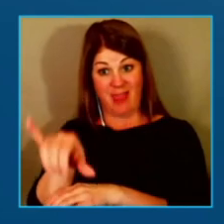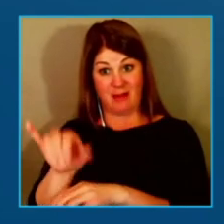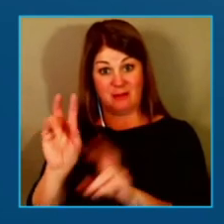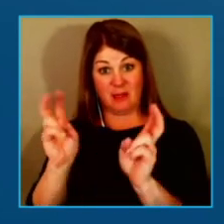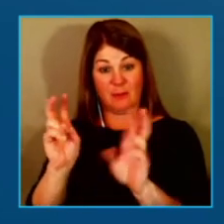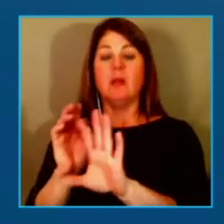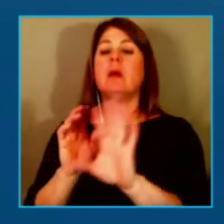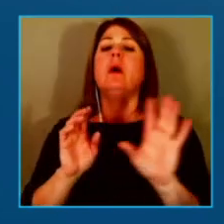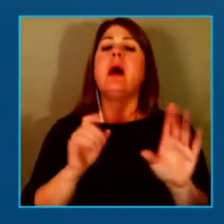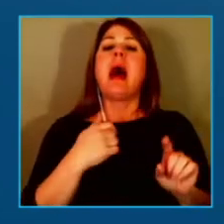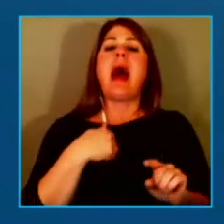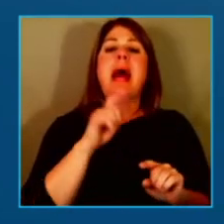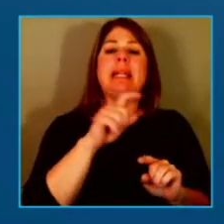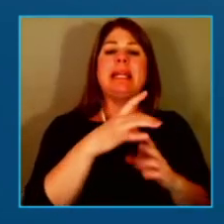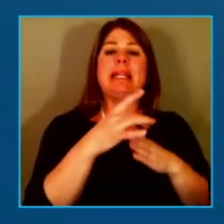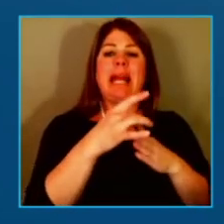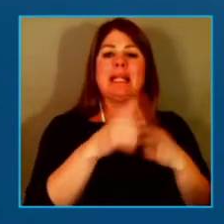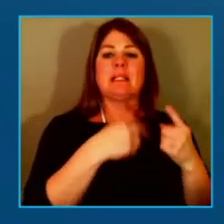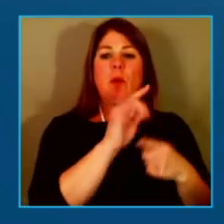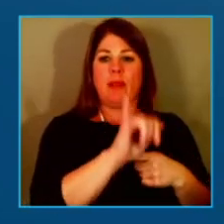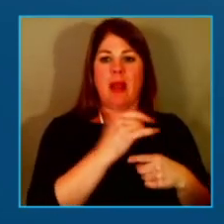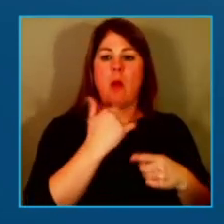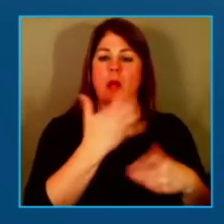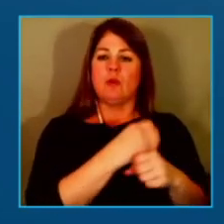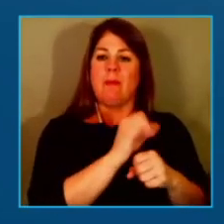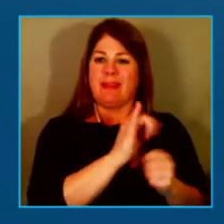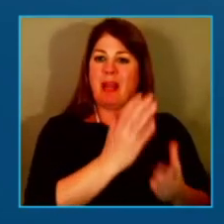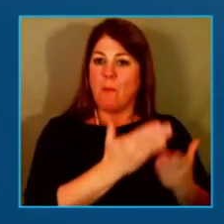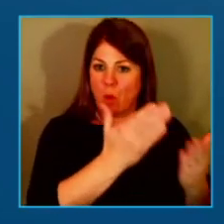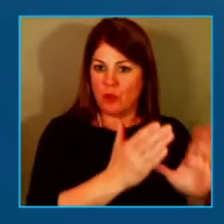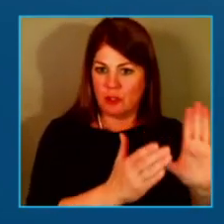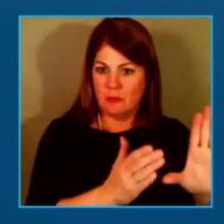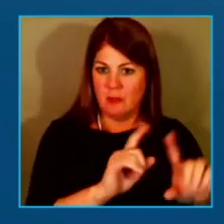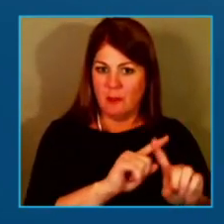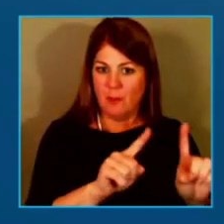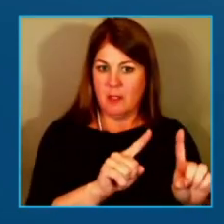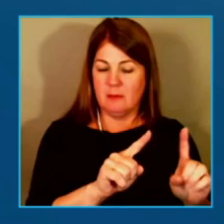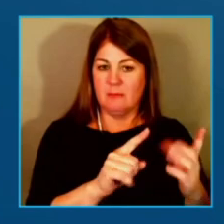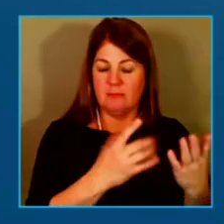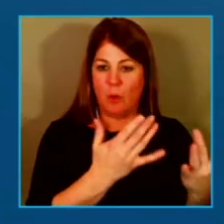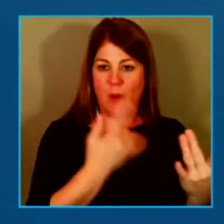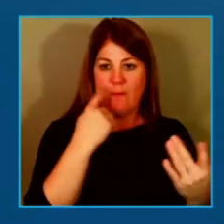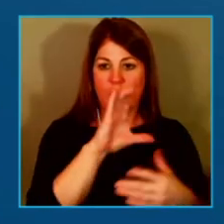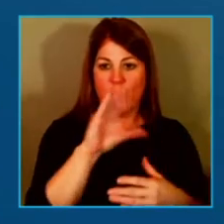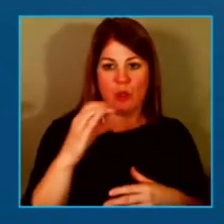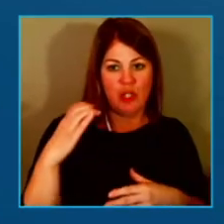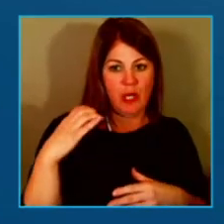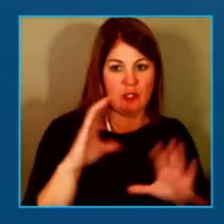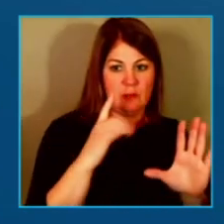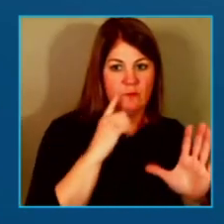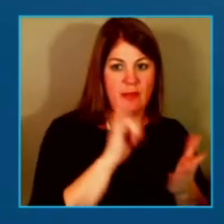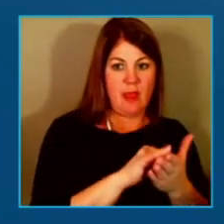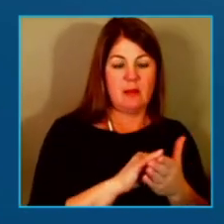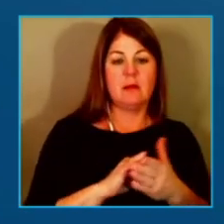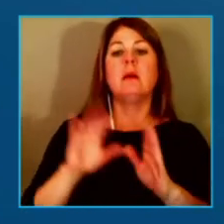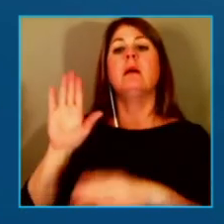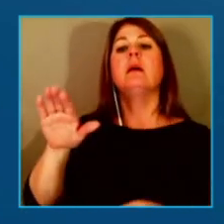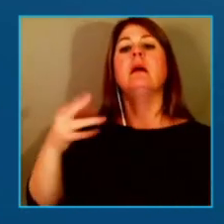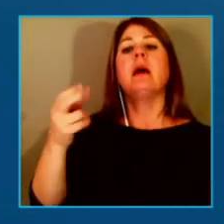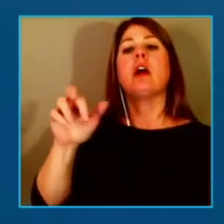need guides about how, I would like to make that as a motion, but I'll leave it to the co-chairs and Helen to figure out how to make it. Carol? Yes.